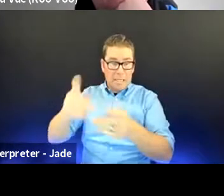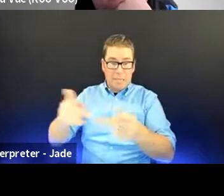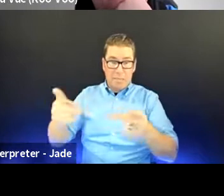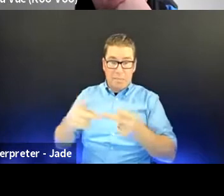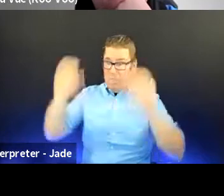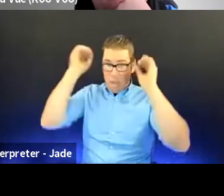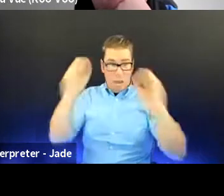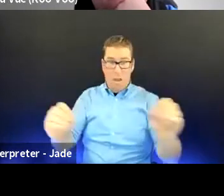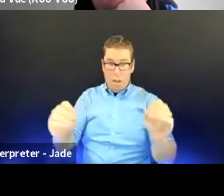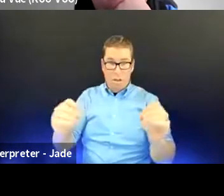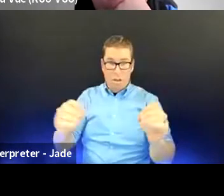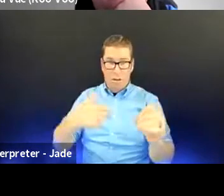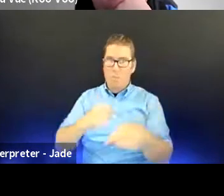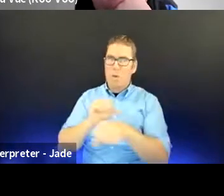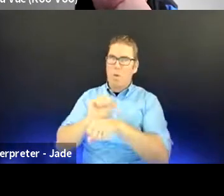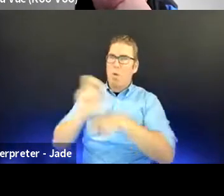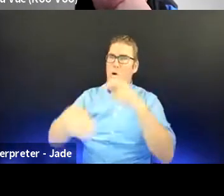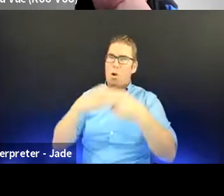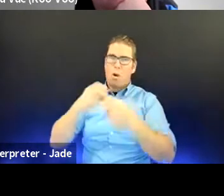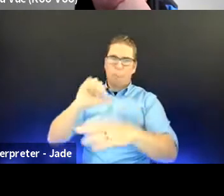to get established.